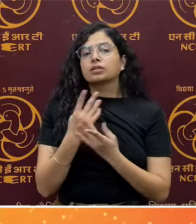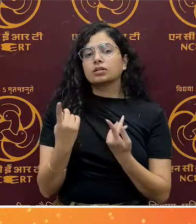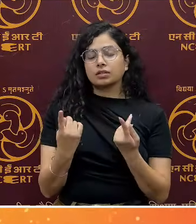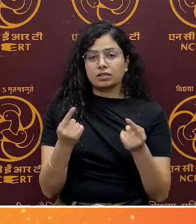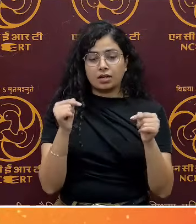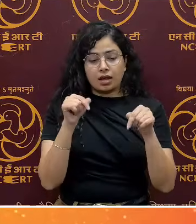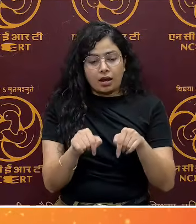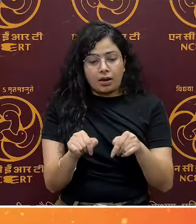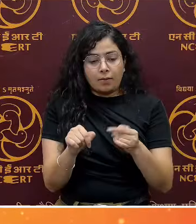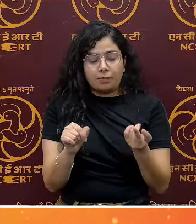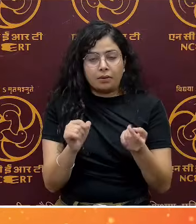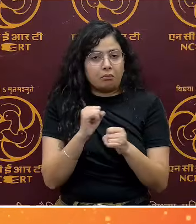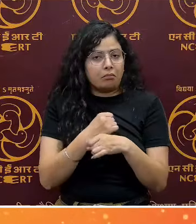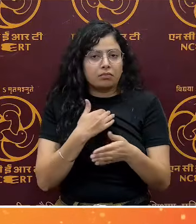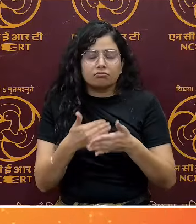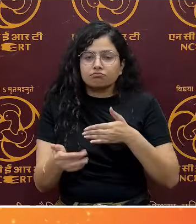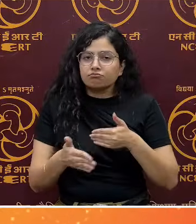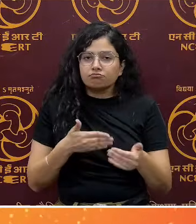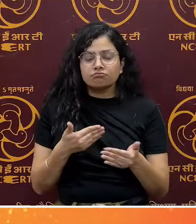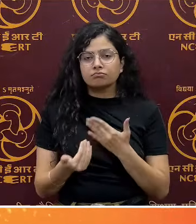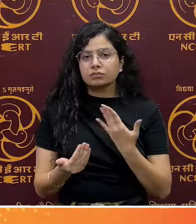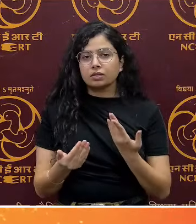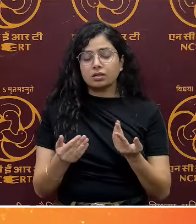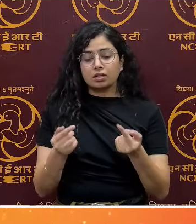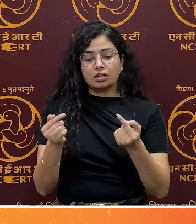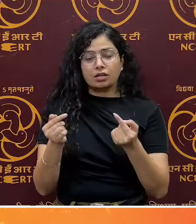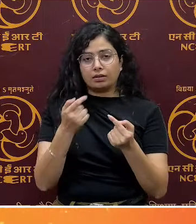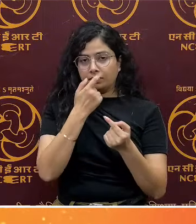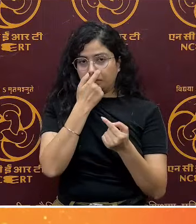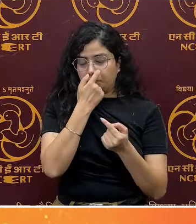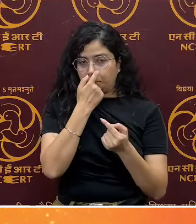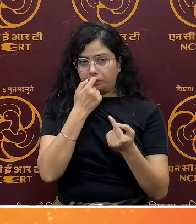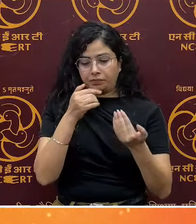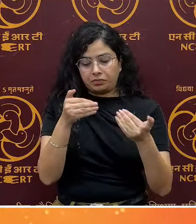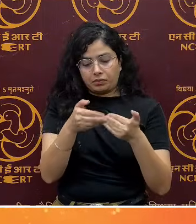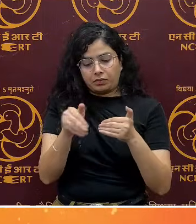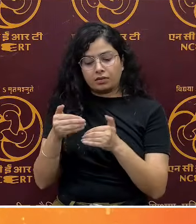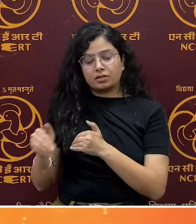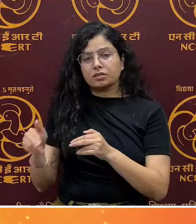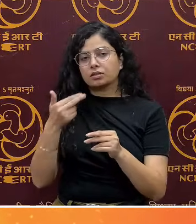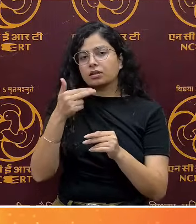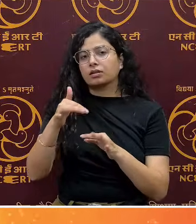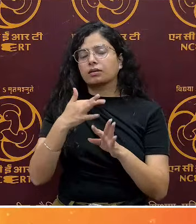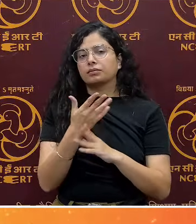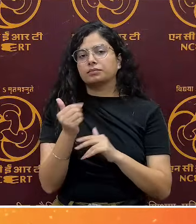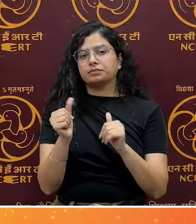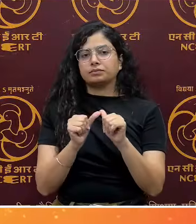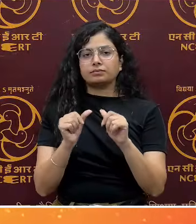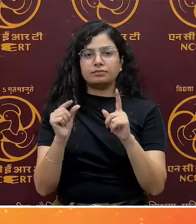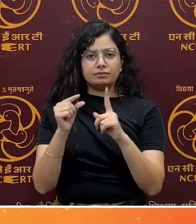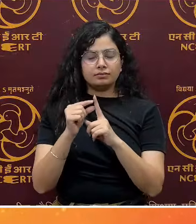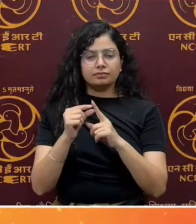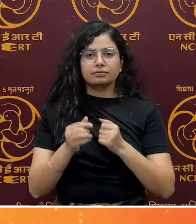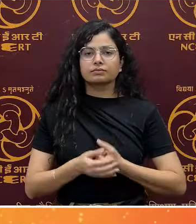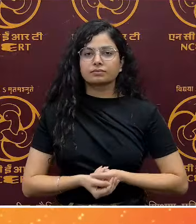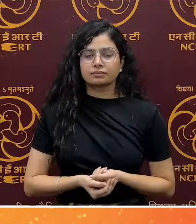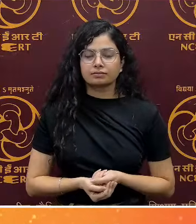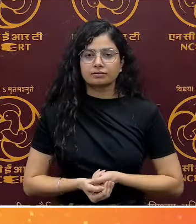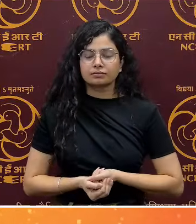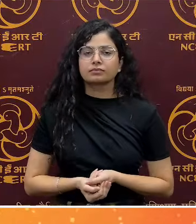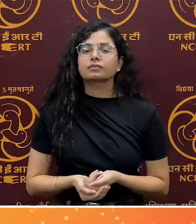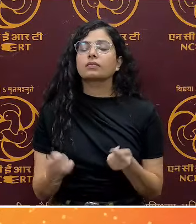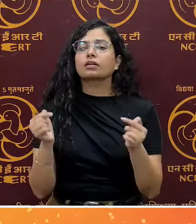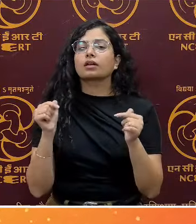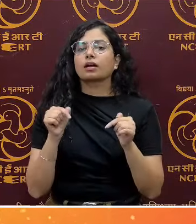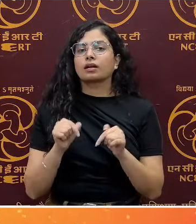can generate any given this sequence, which is known as arithmetic progression. And today